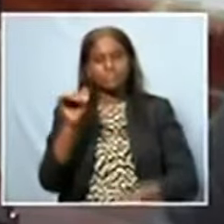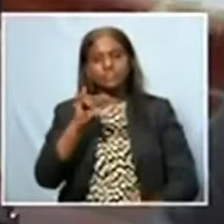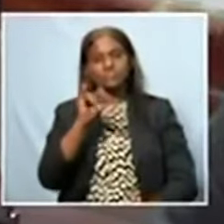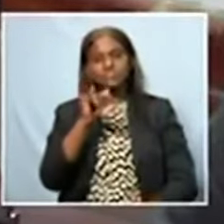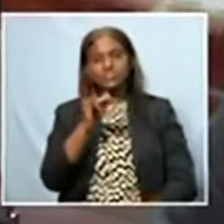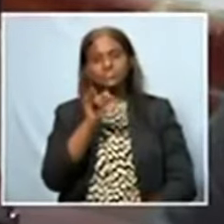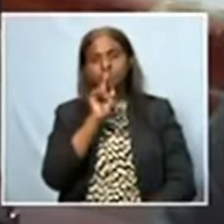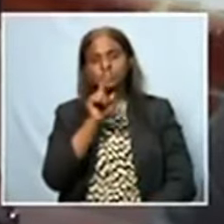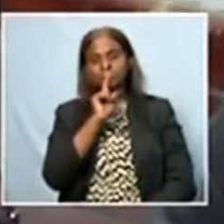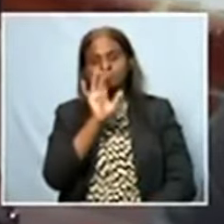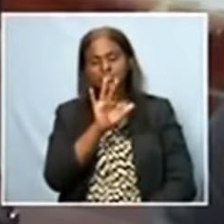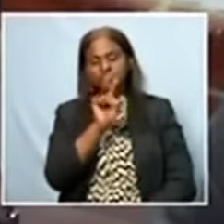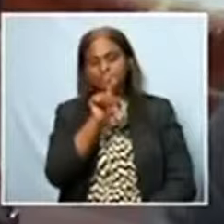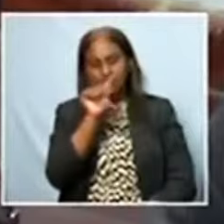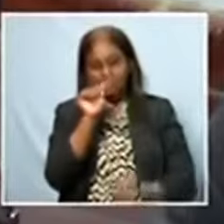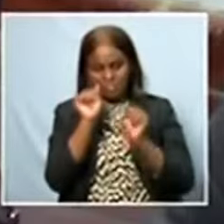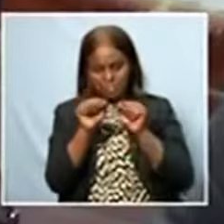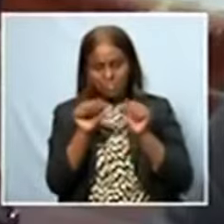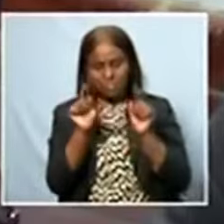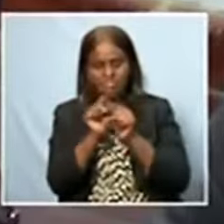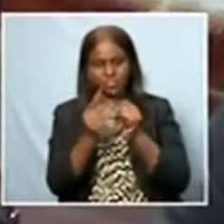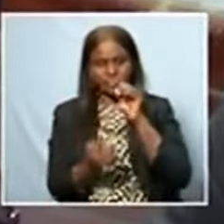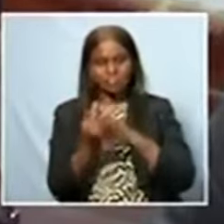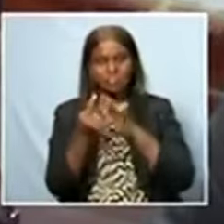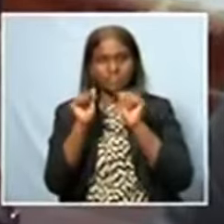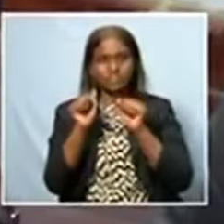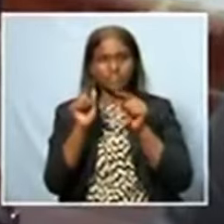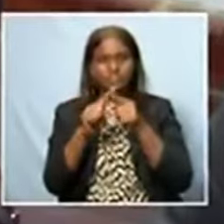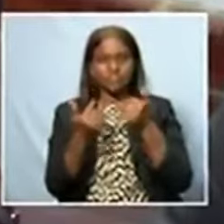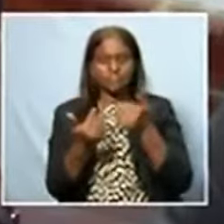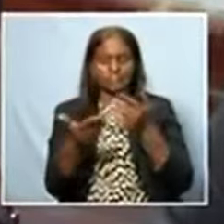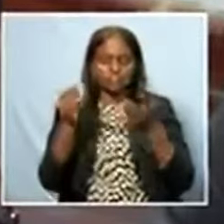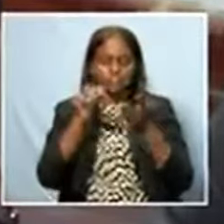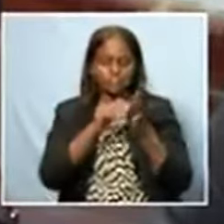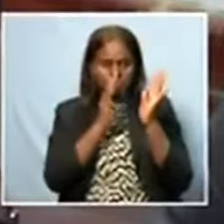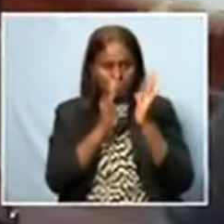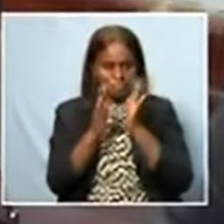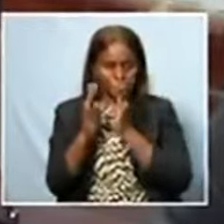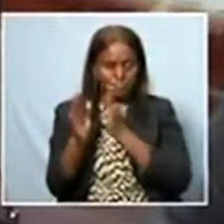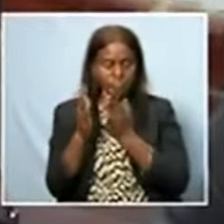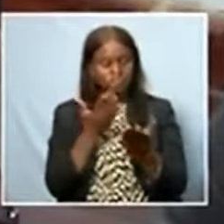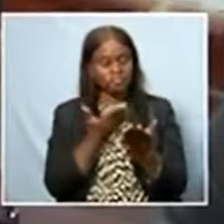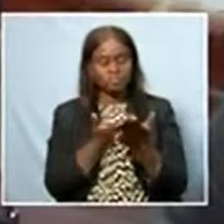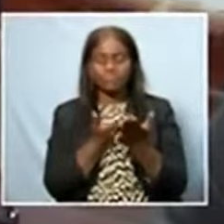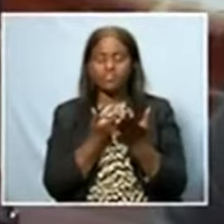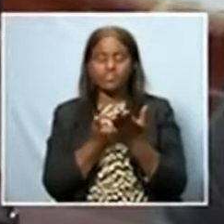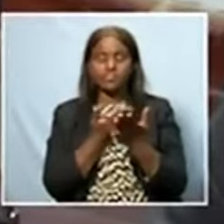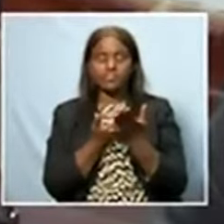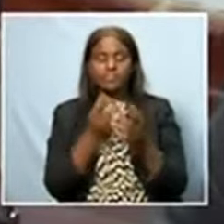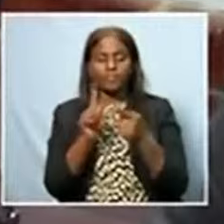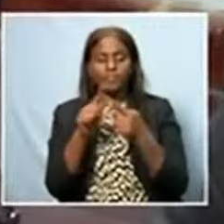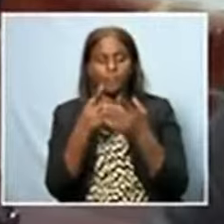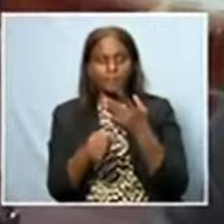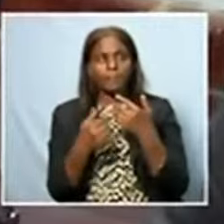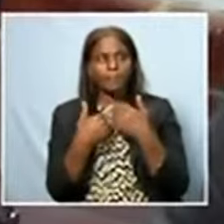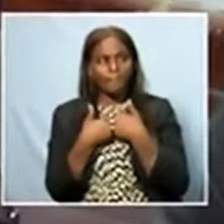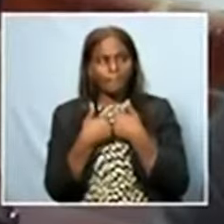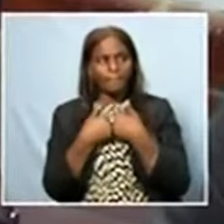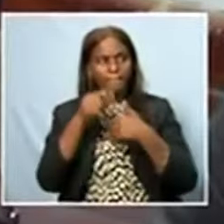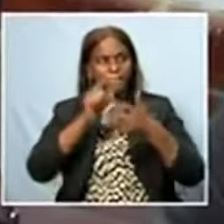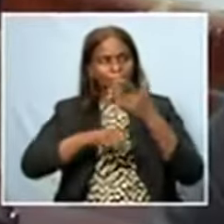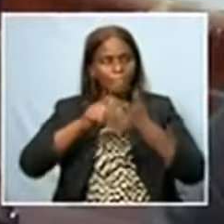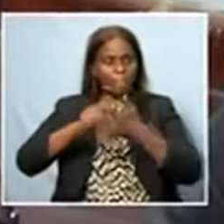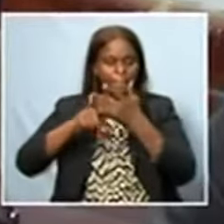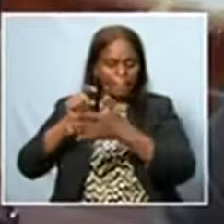yes, it may arise, but again the intention here is to